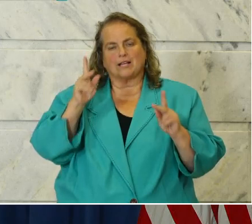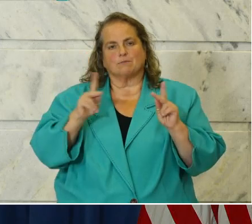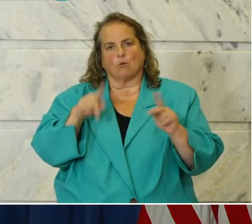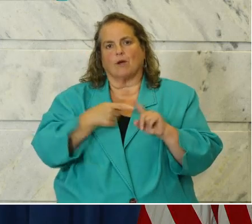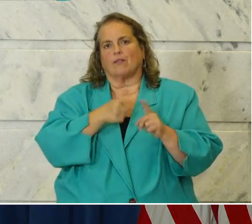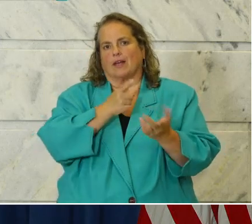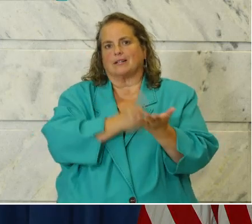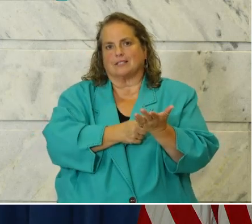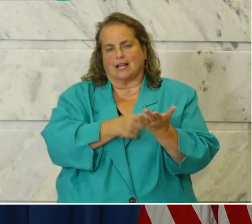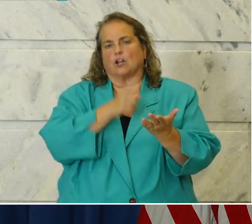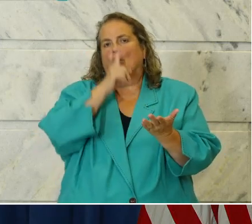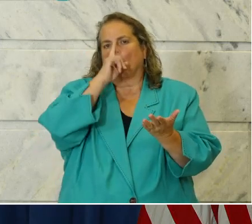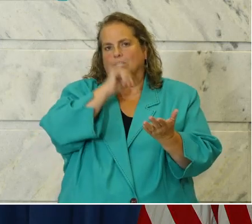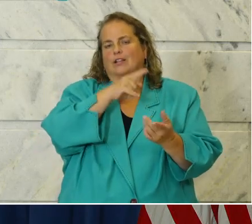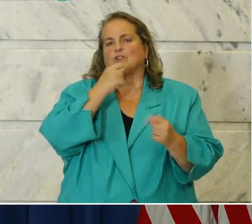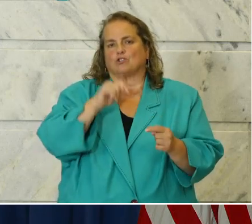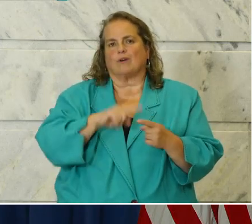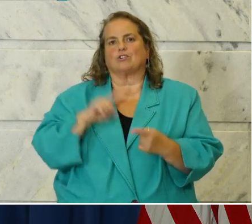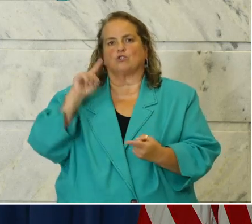I do believe they are trying to take